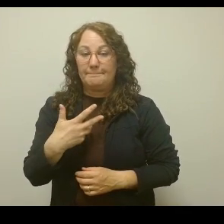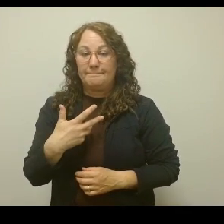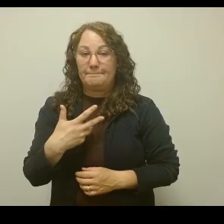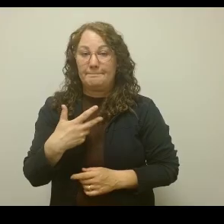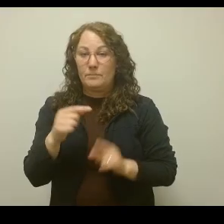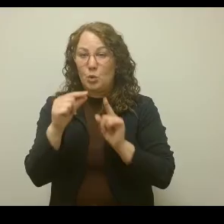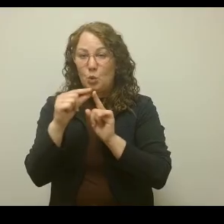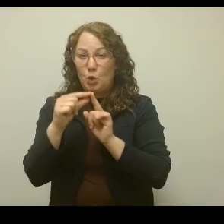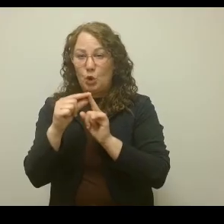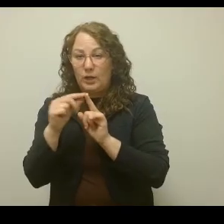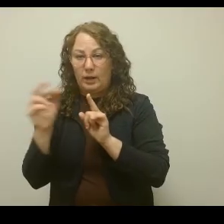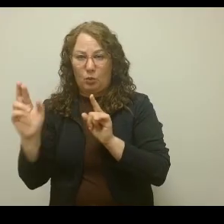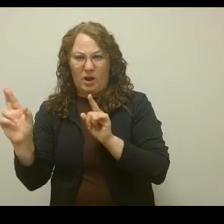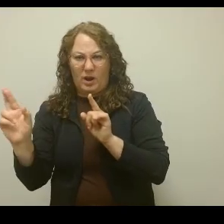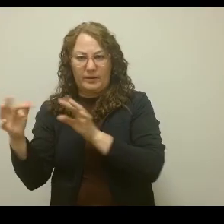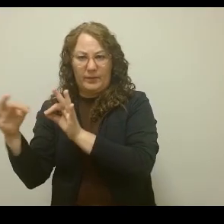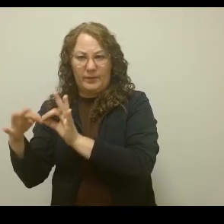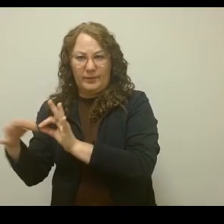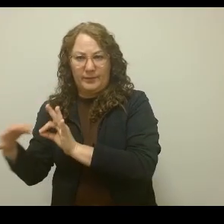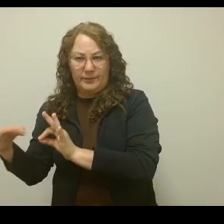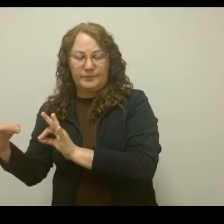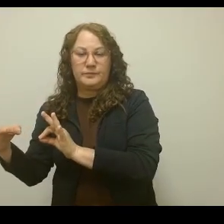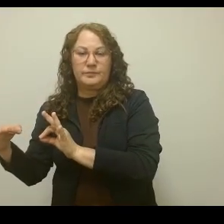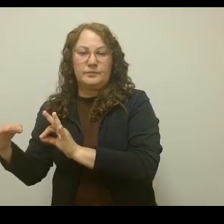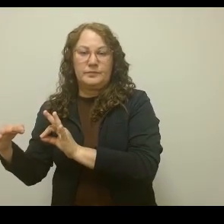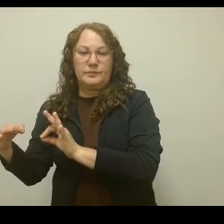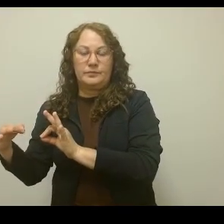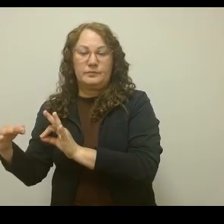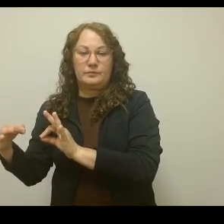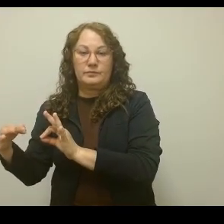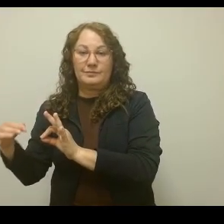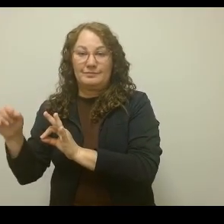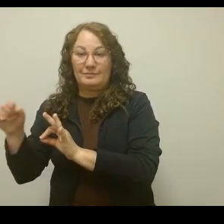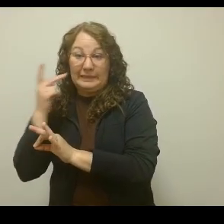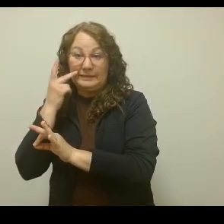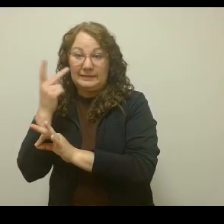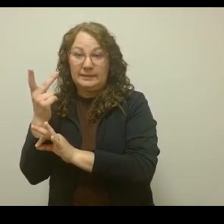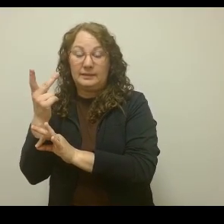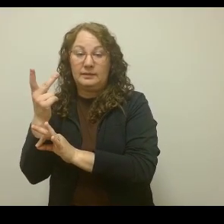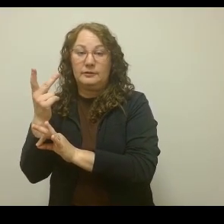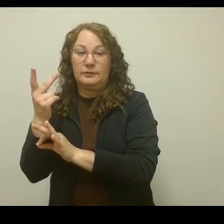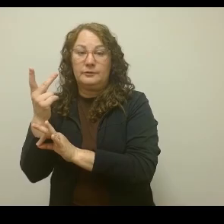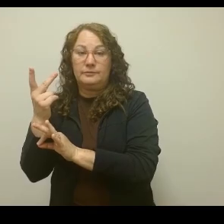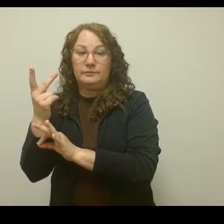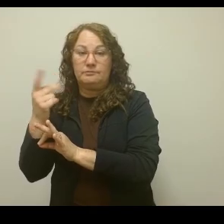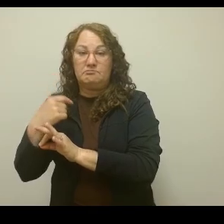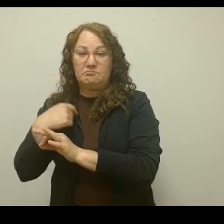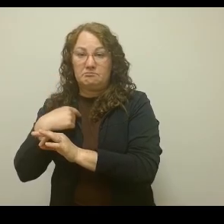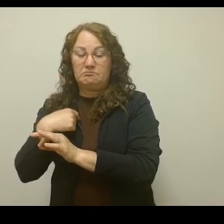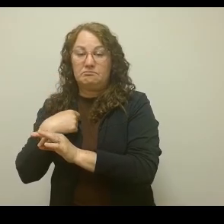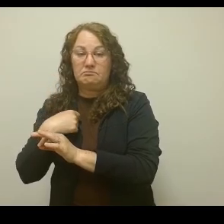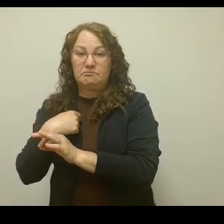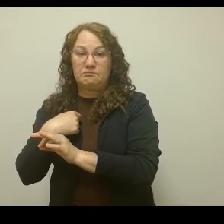wording on the right at the bottom of this slide, you can see that I am